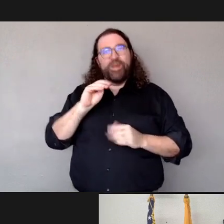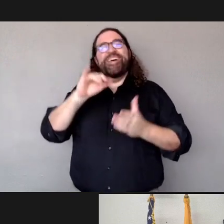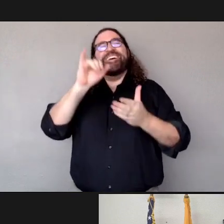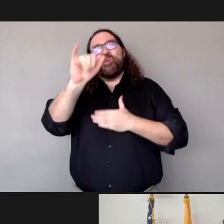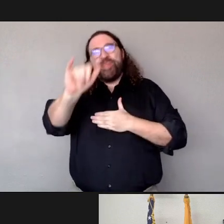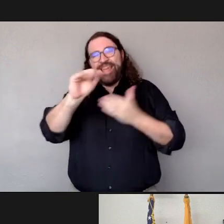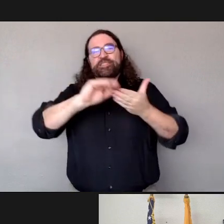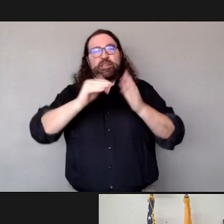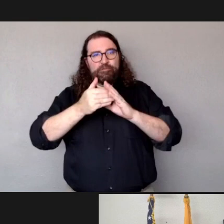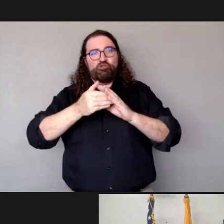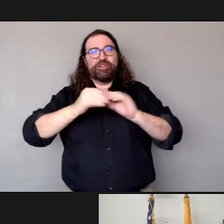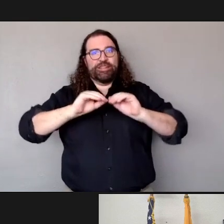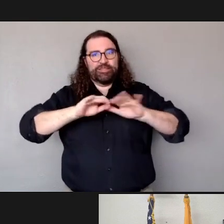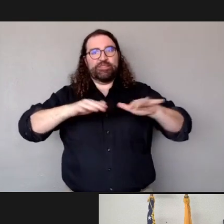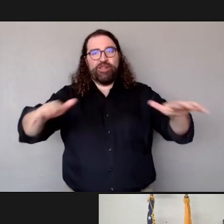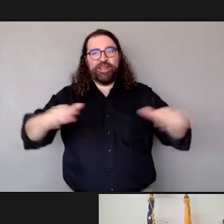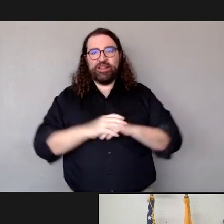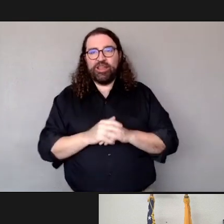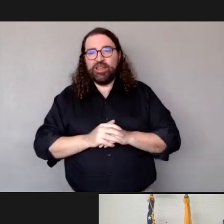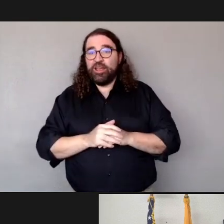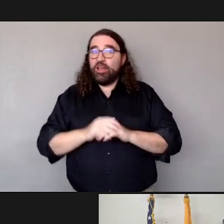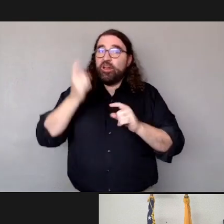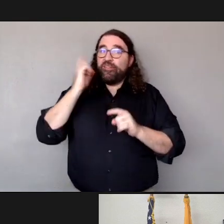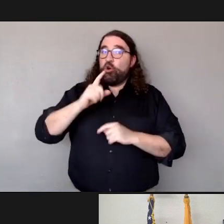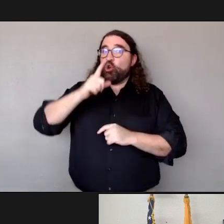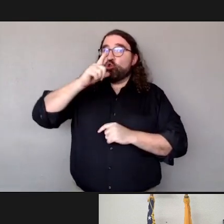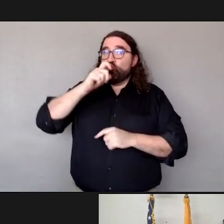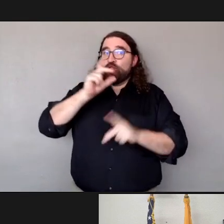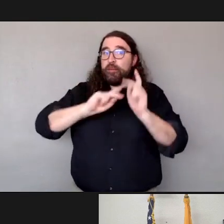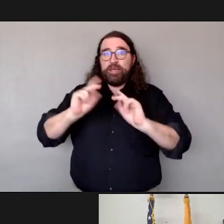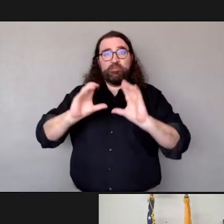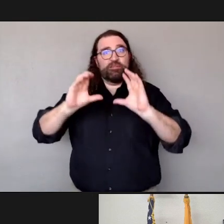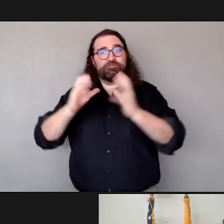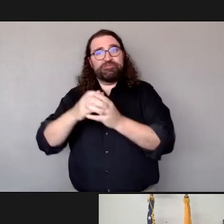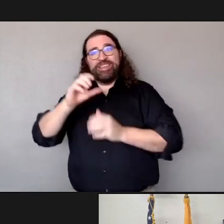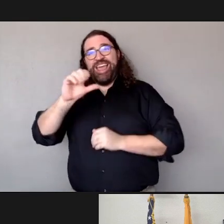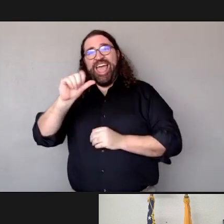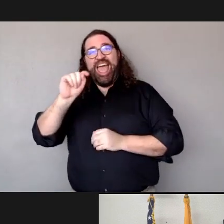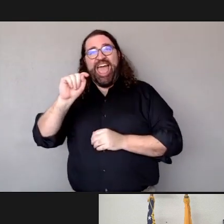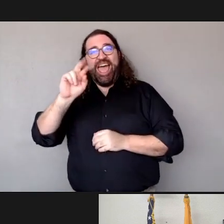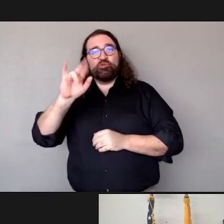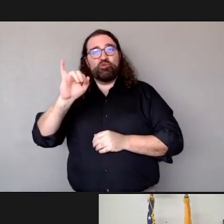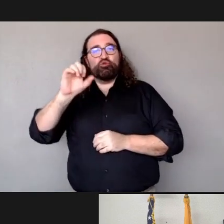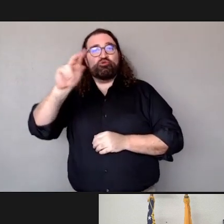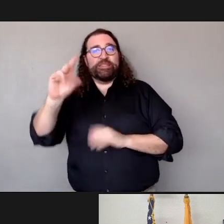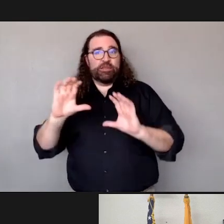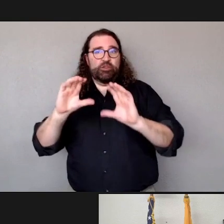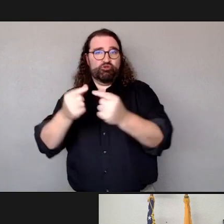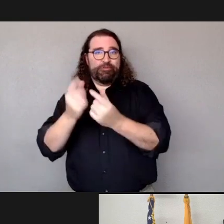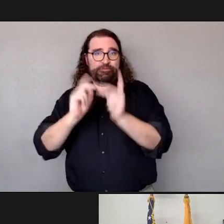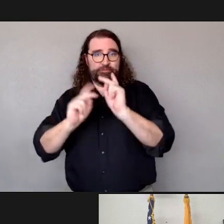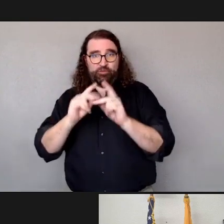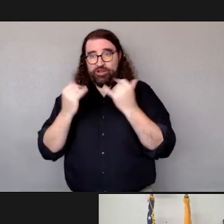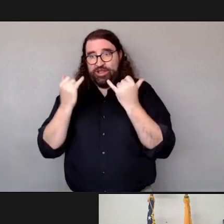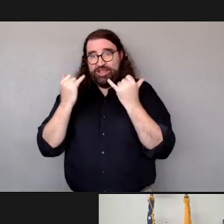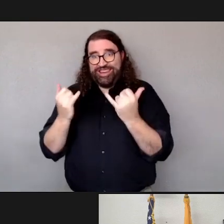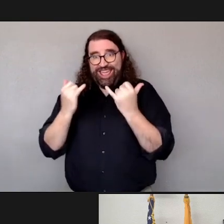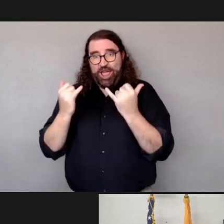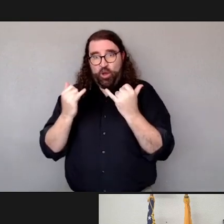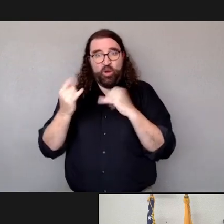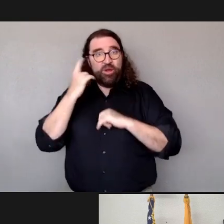terms of who we want, who are the people who are at risk right now for